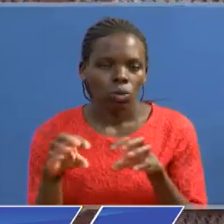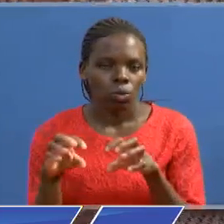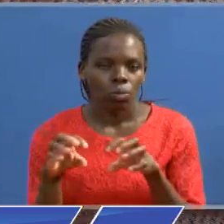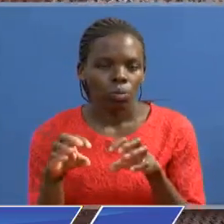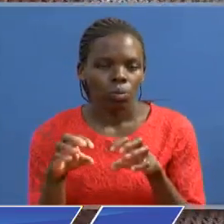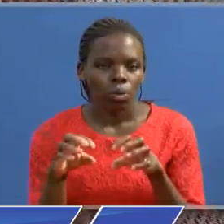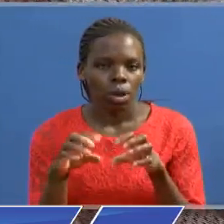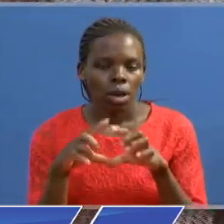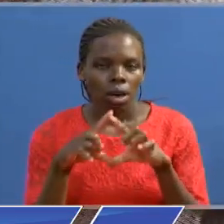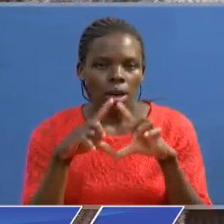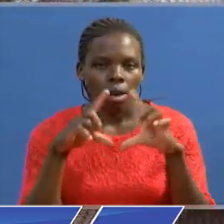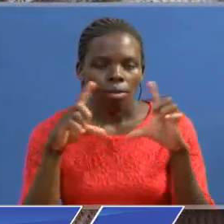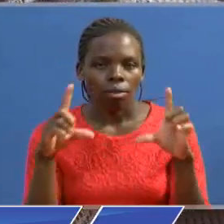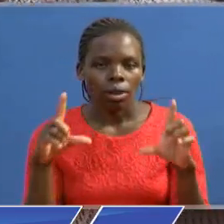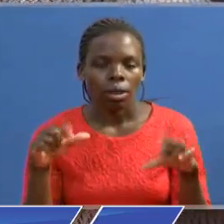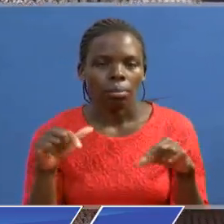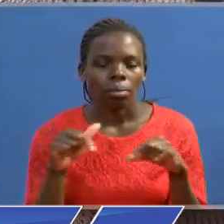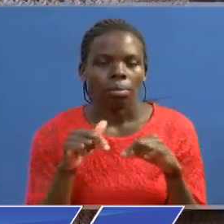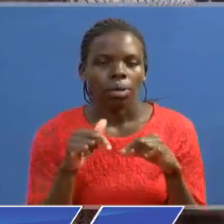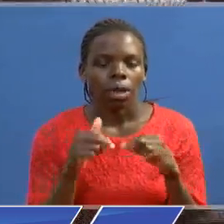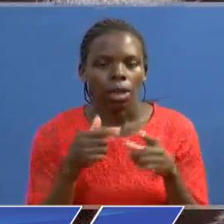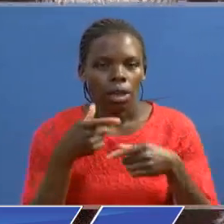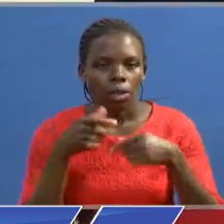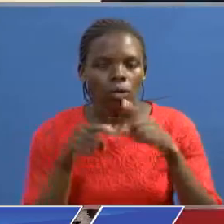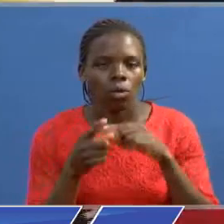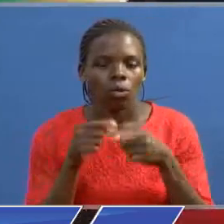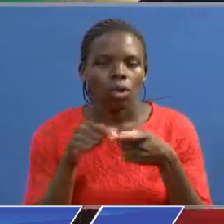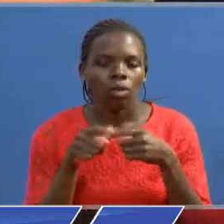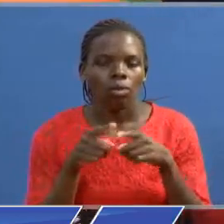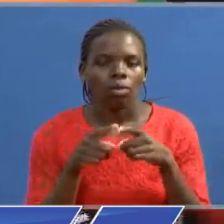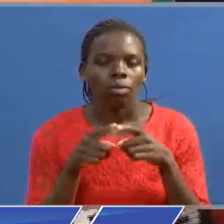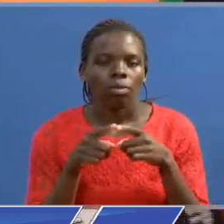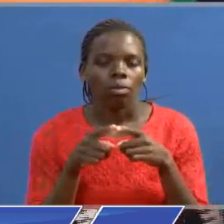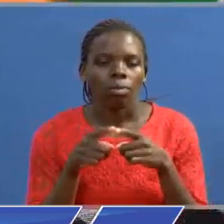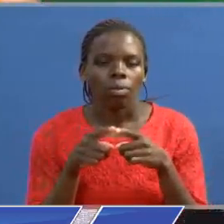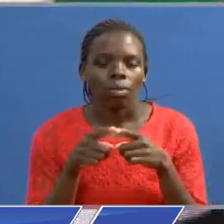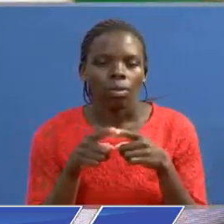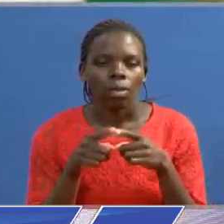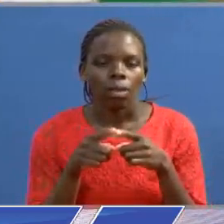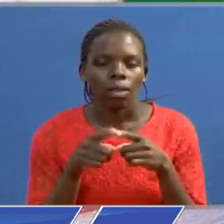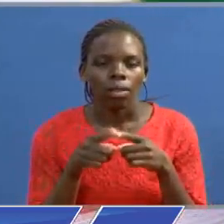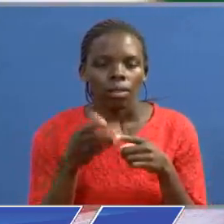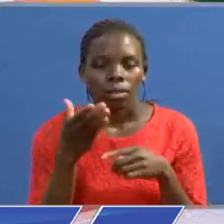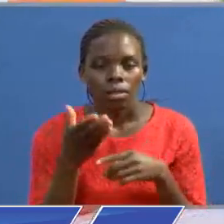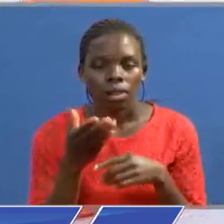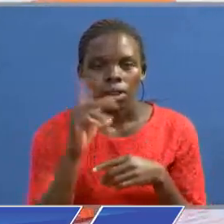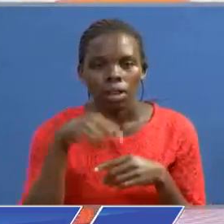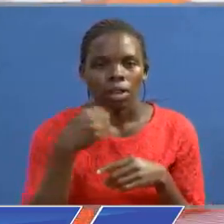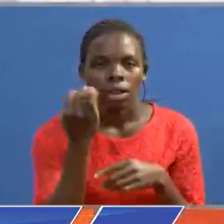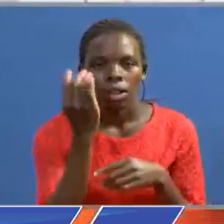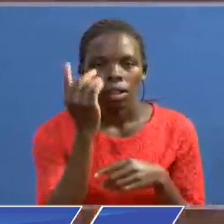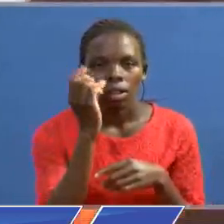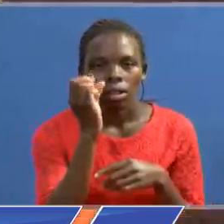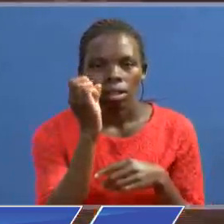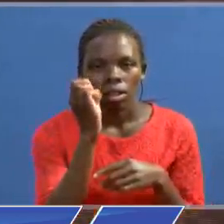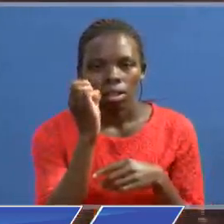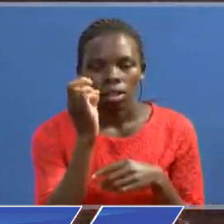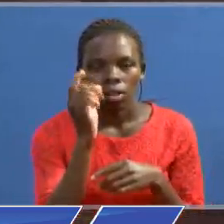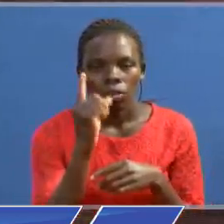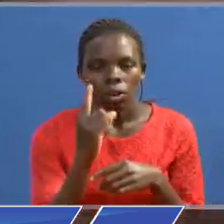a frame, and then we weave. These are the dyed one. This is the natural